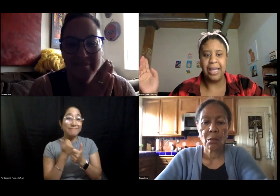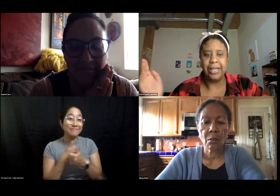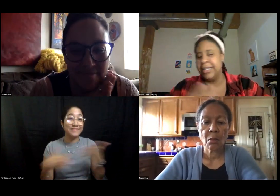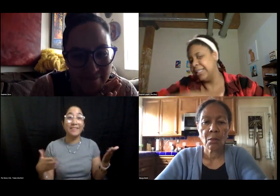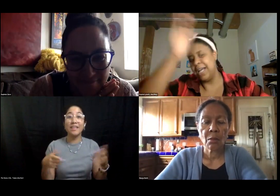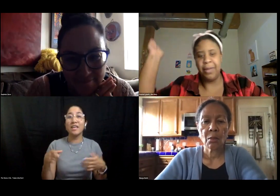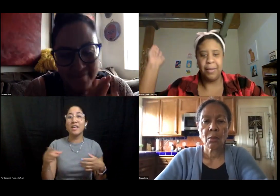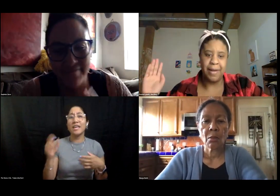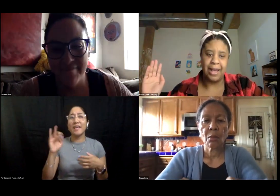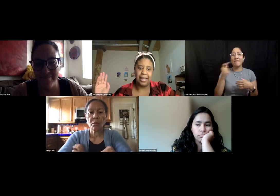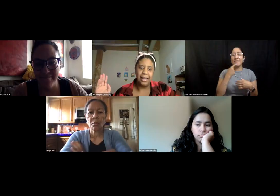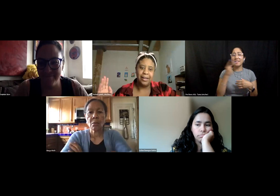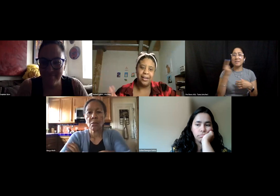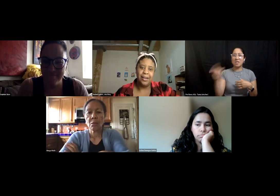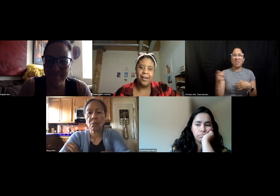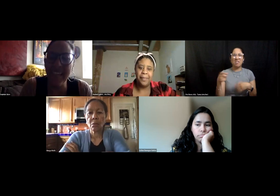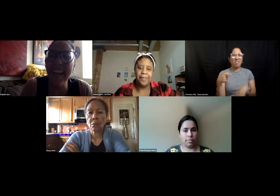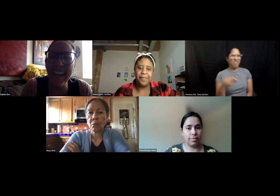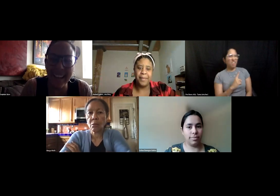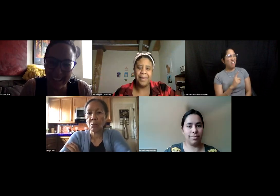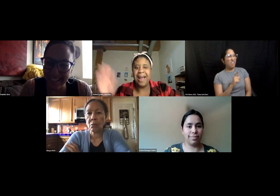out of pocket, tell me I'm out of pocket.